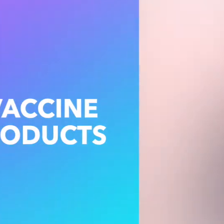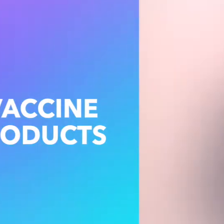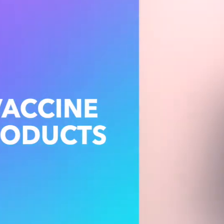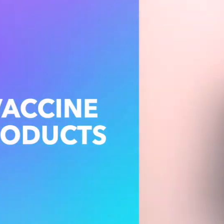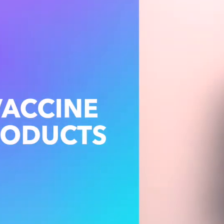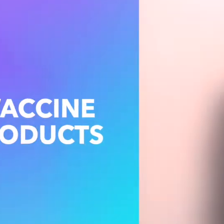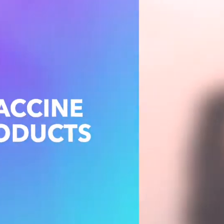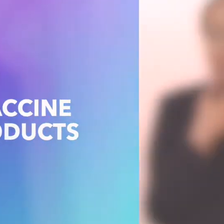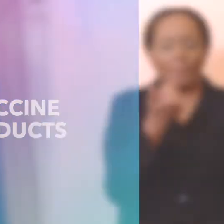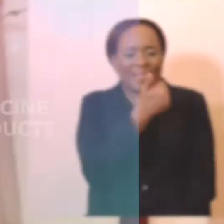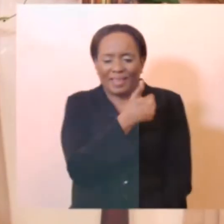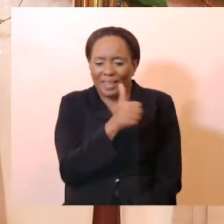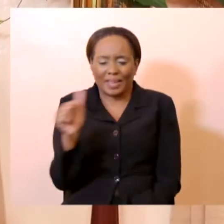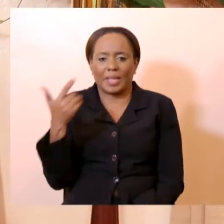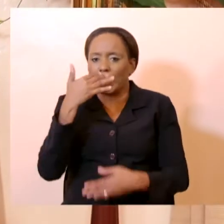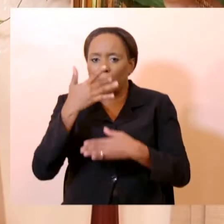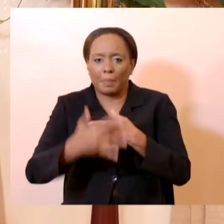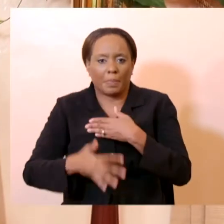products.